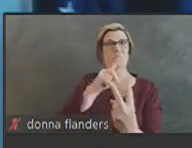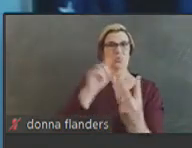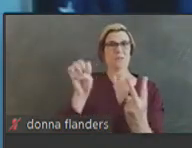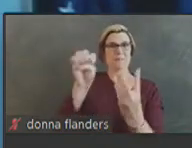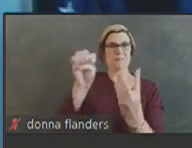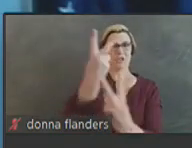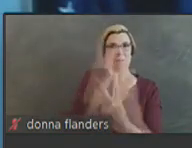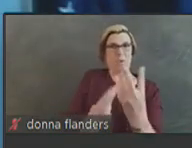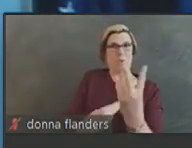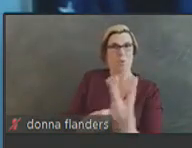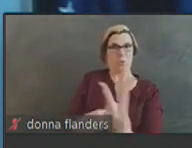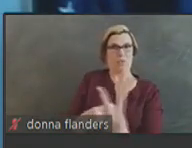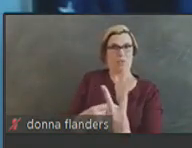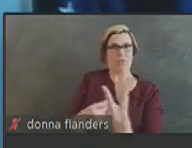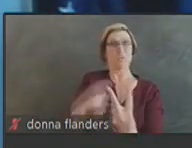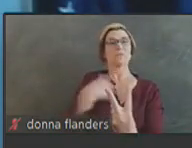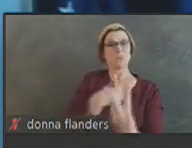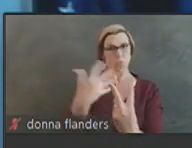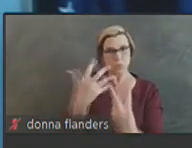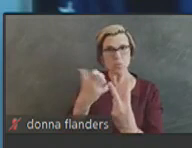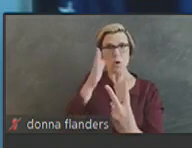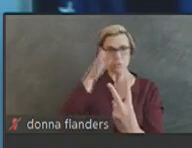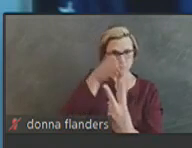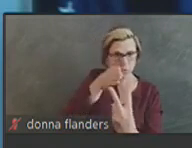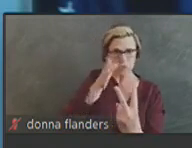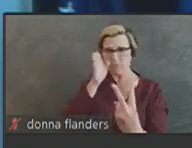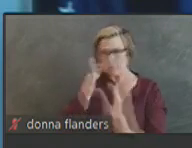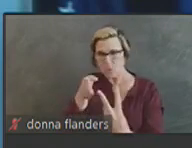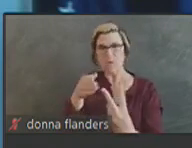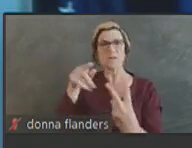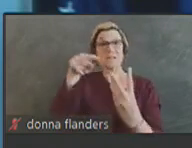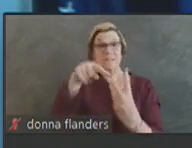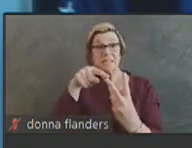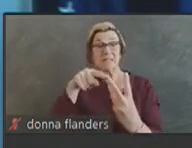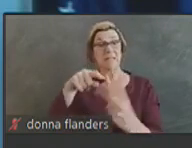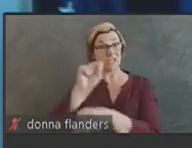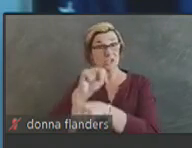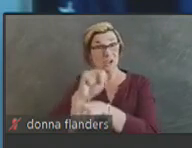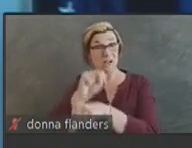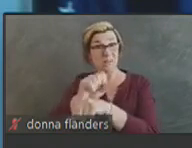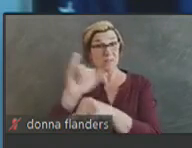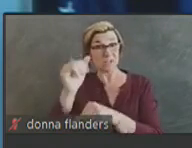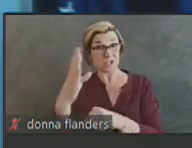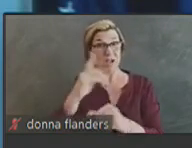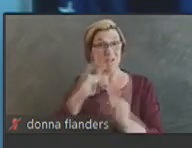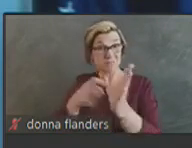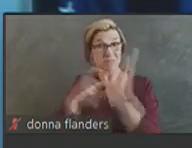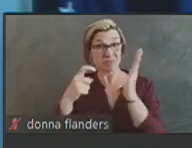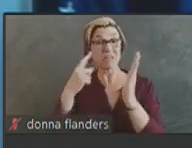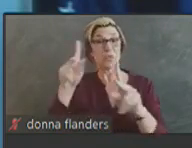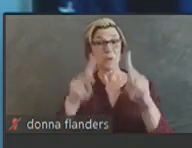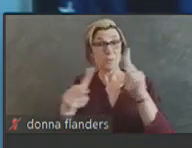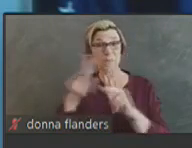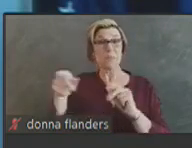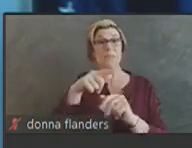those who create jobs, and the jobs create opportunity for employees to support themselves and their